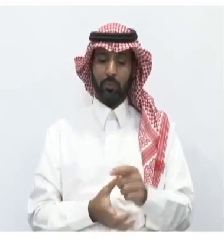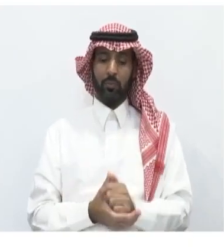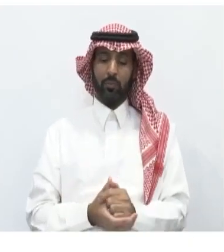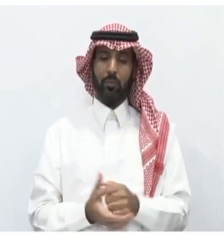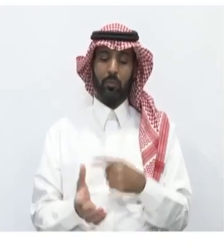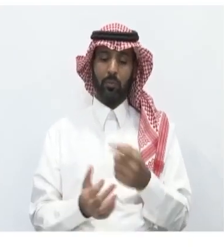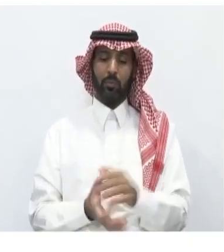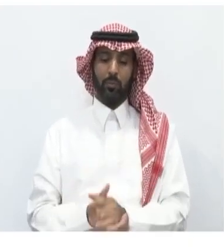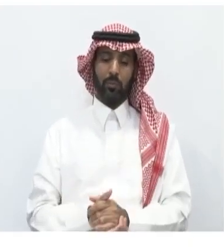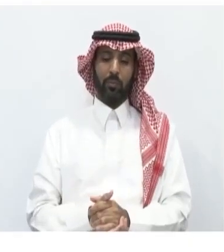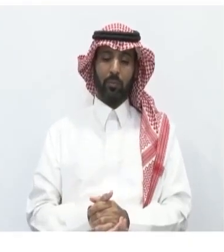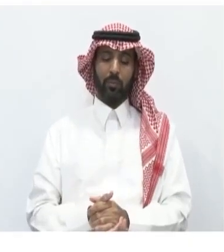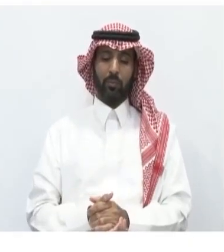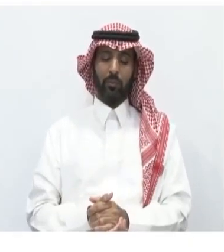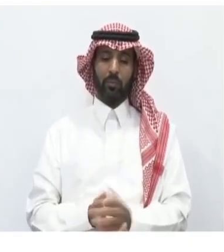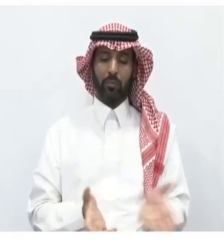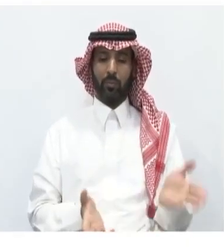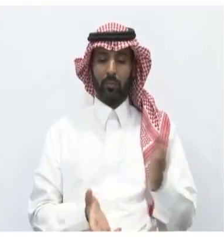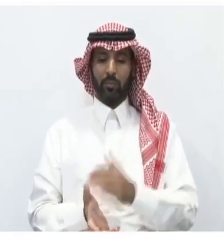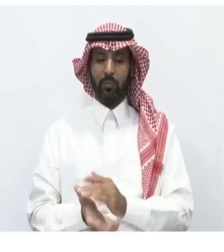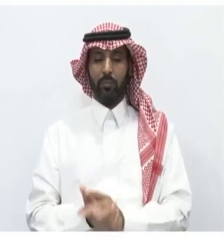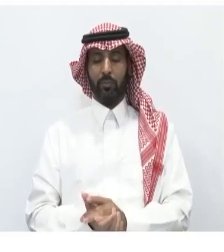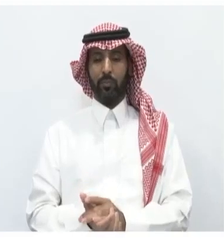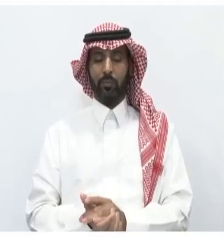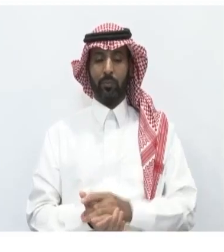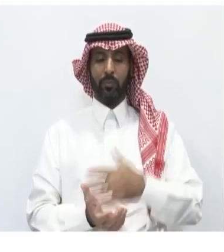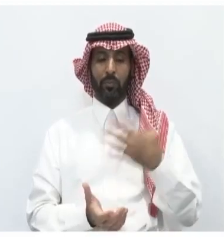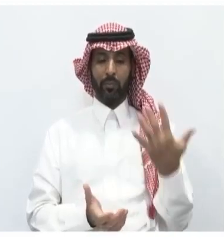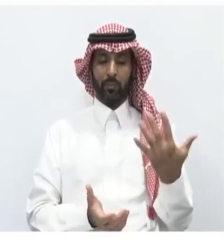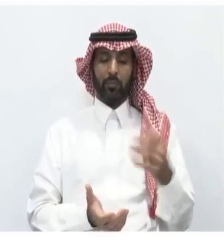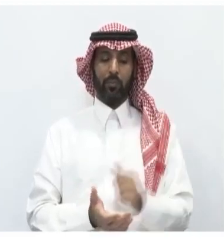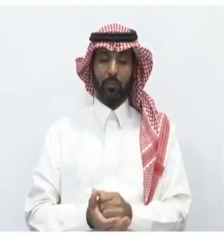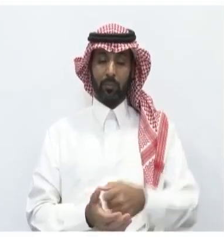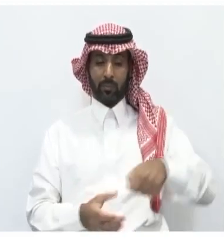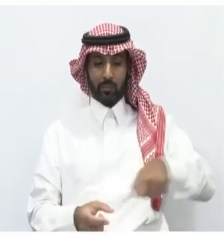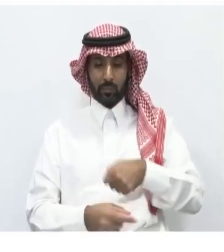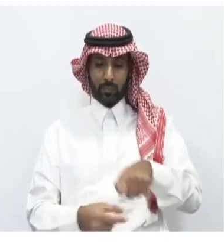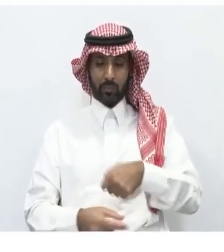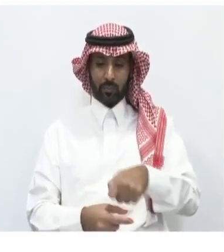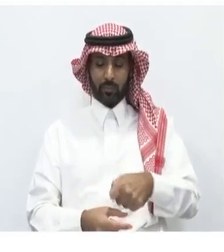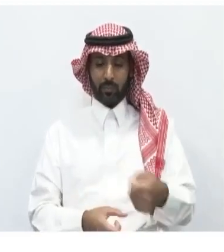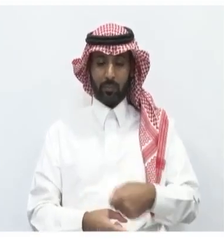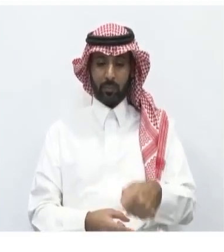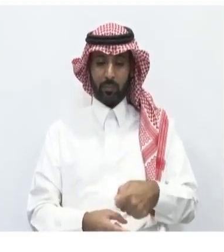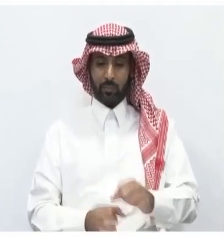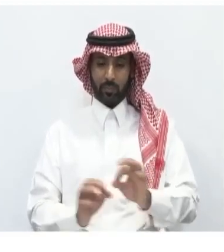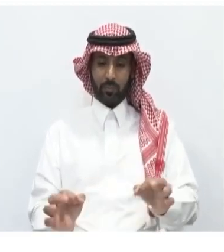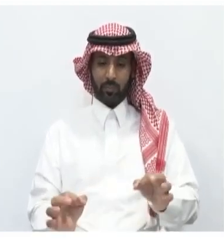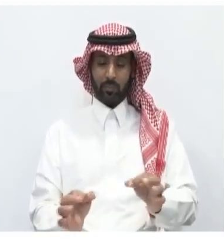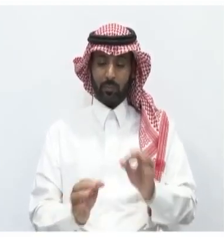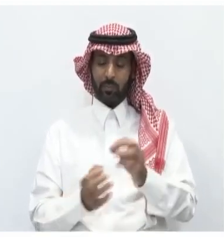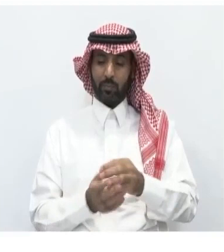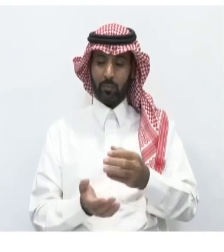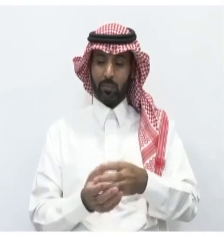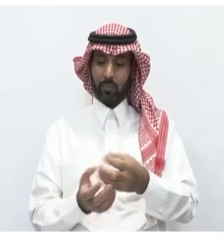very frequently. So let's continue here. Number five, cooked the perfectly